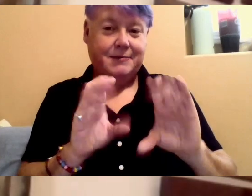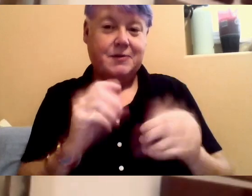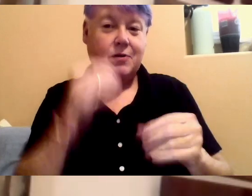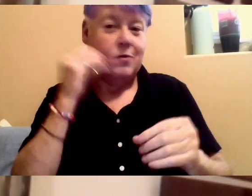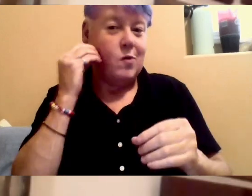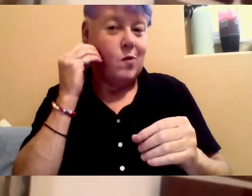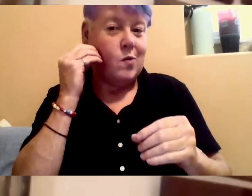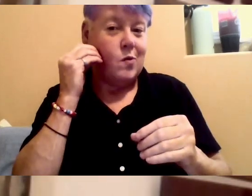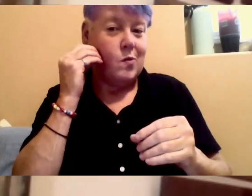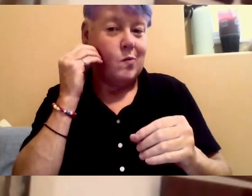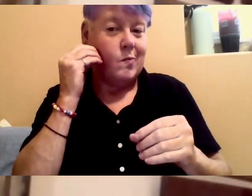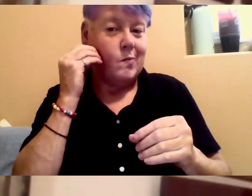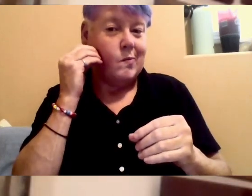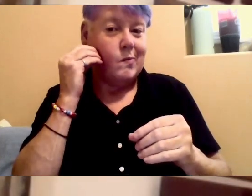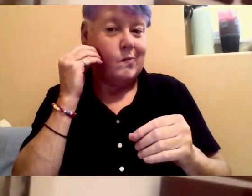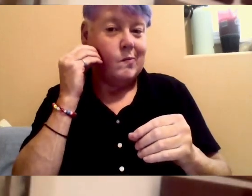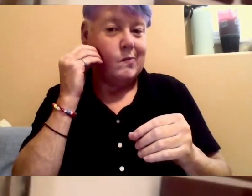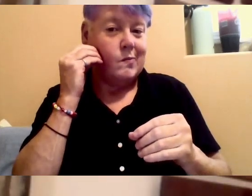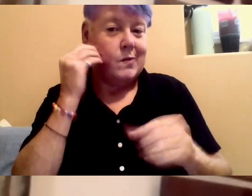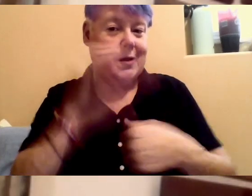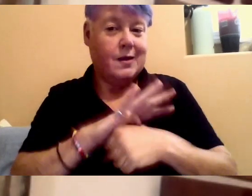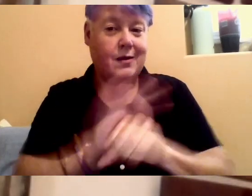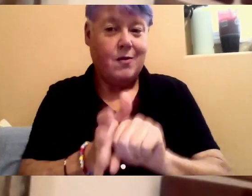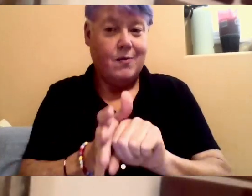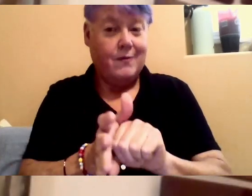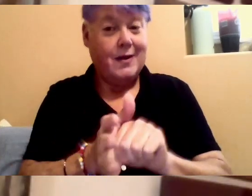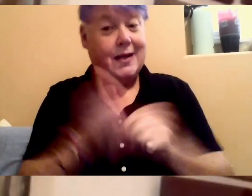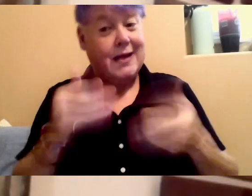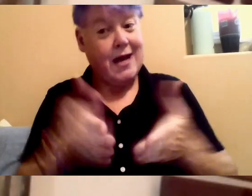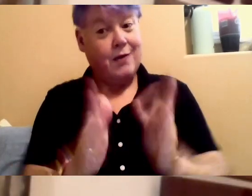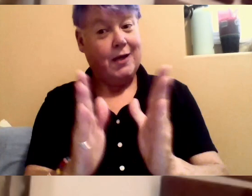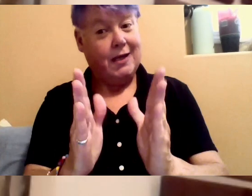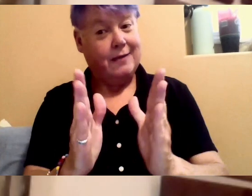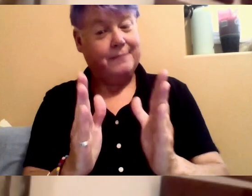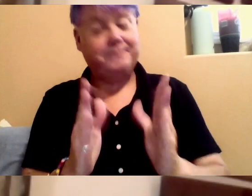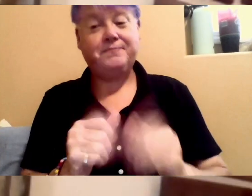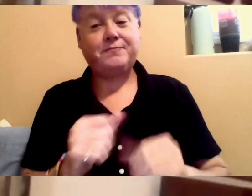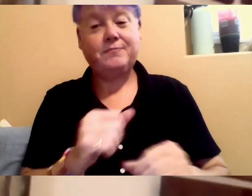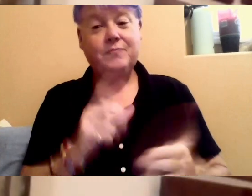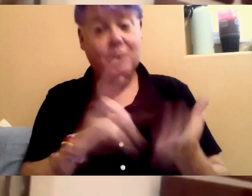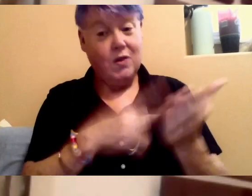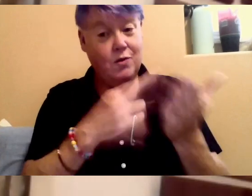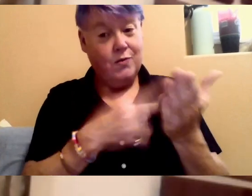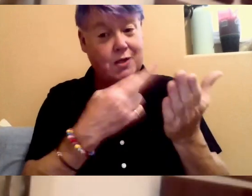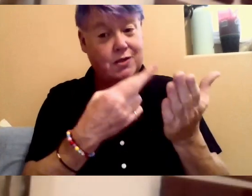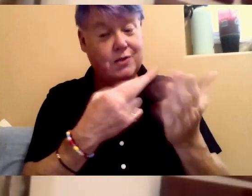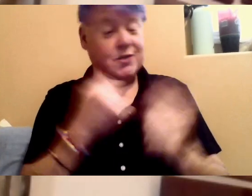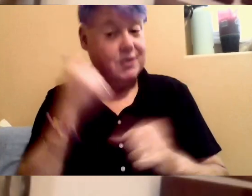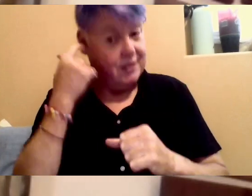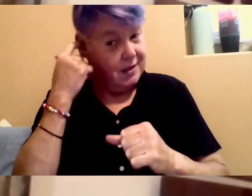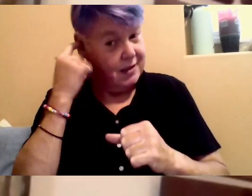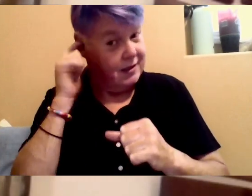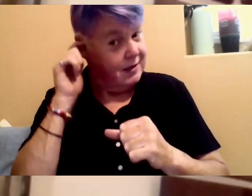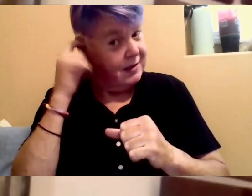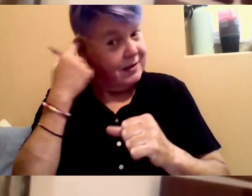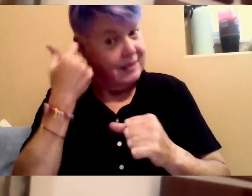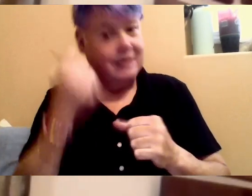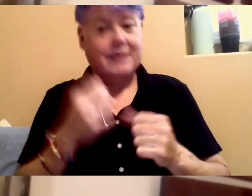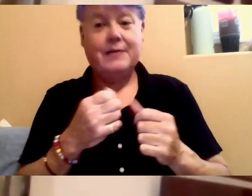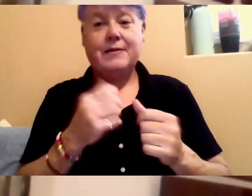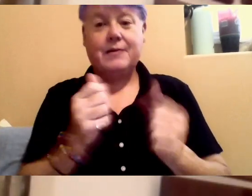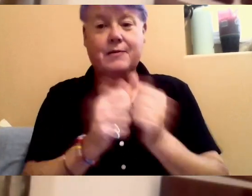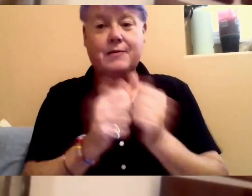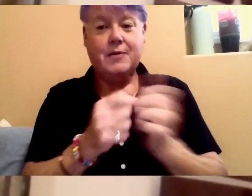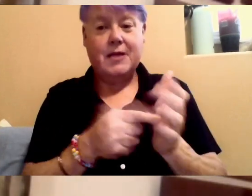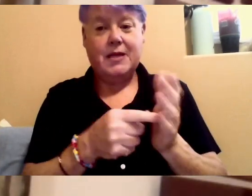literally, COVID permitting, to do research. For instance, with this book,